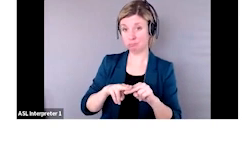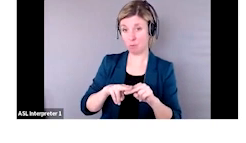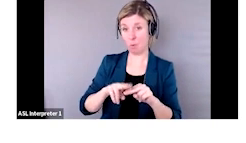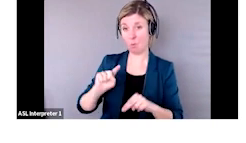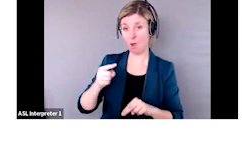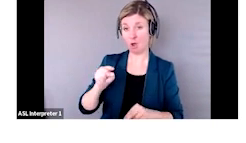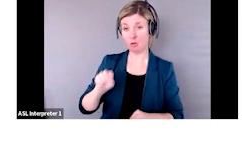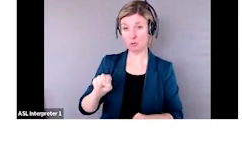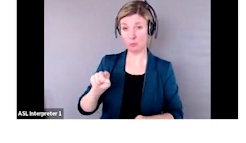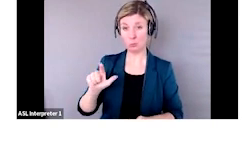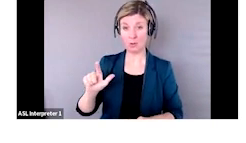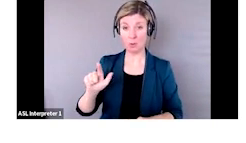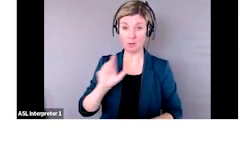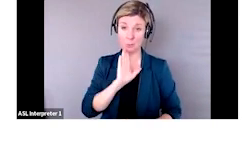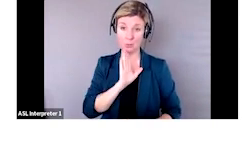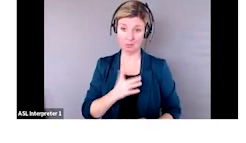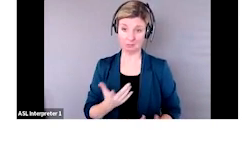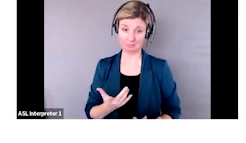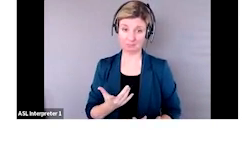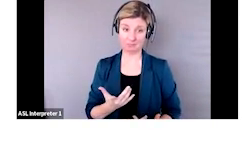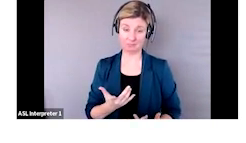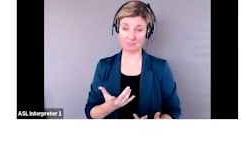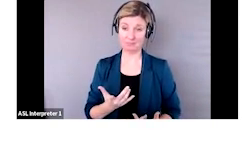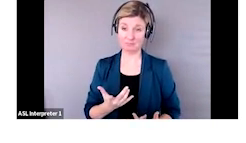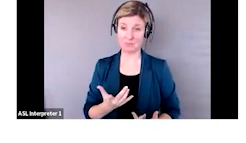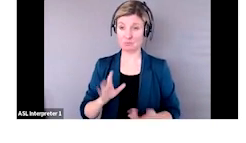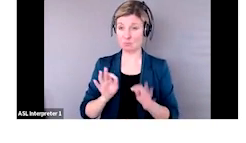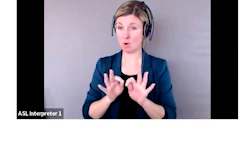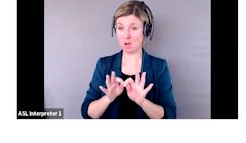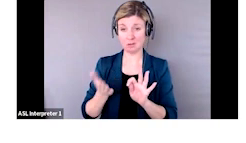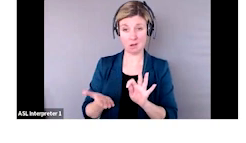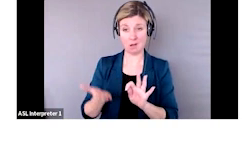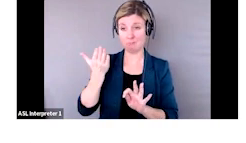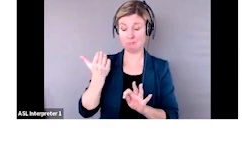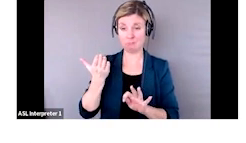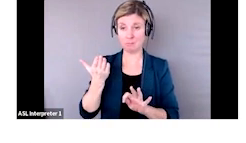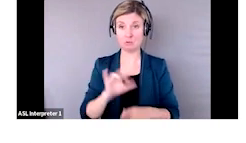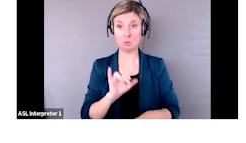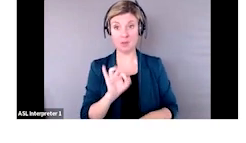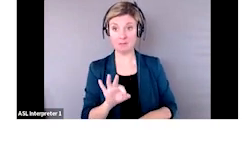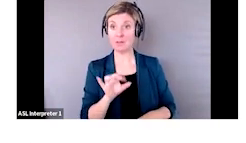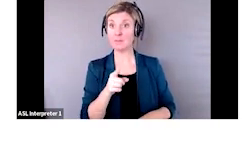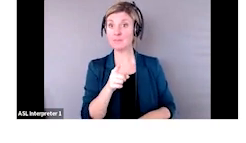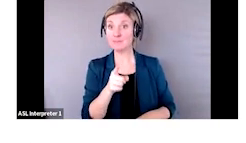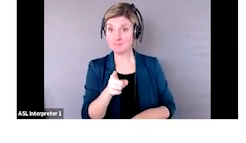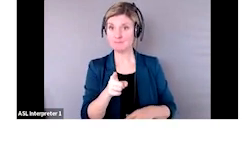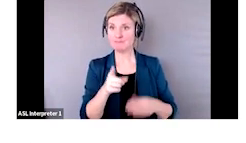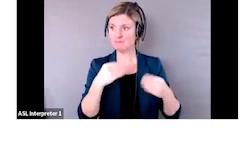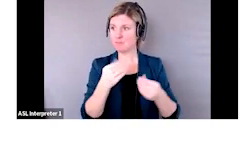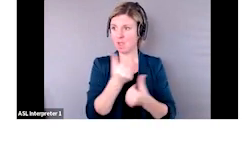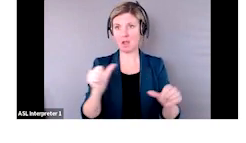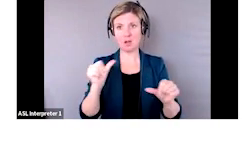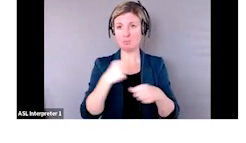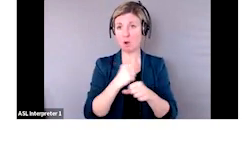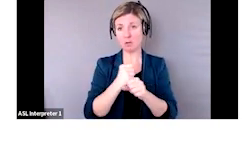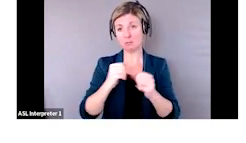be a significant part, especially if you're selling products kind of sub $30. But it's important